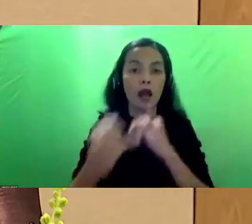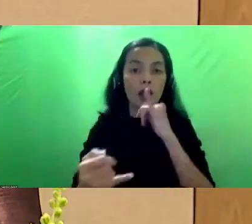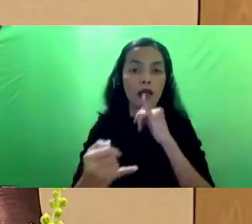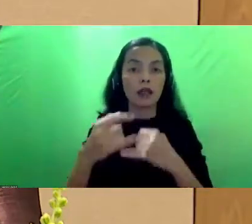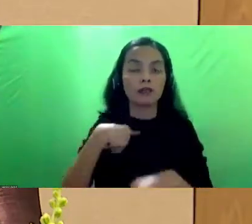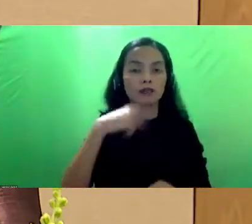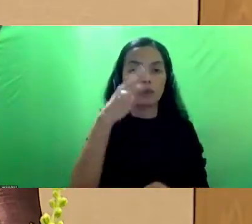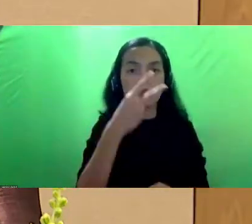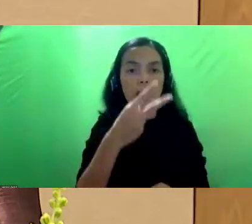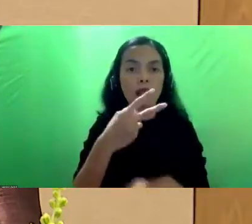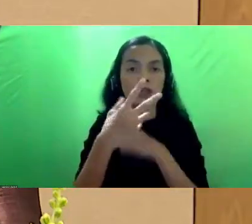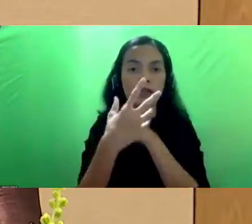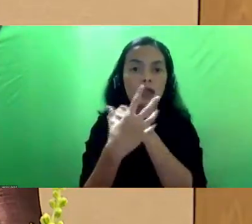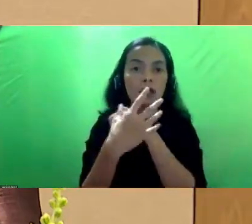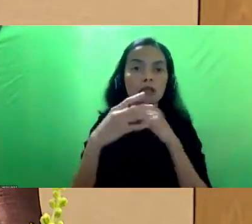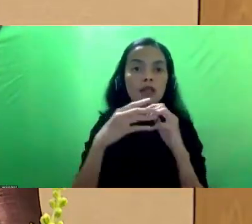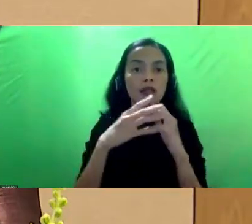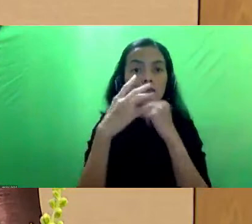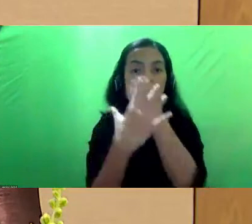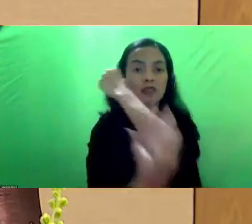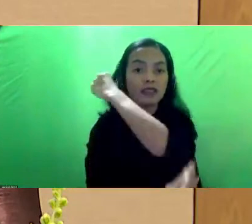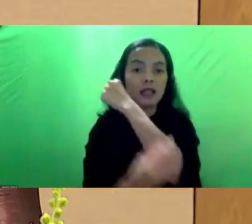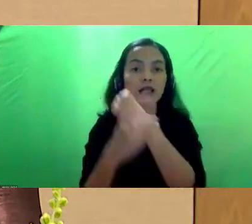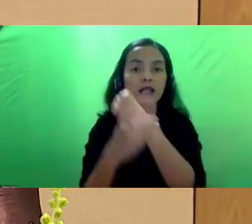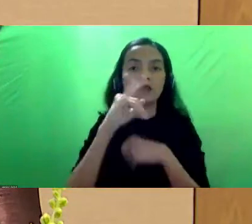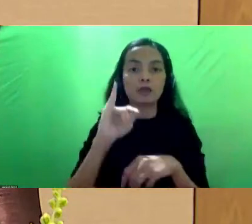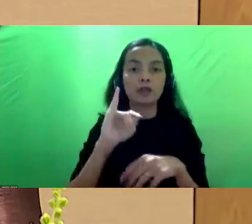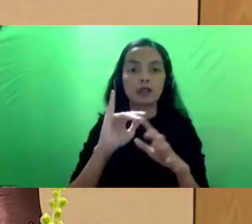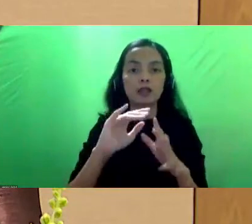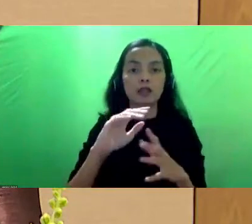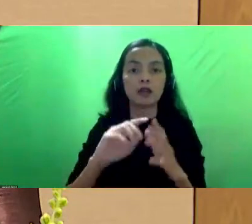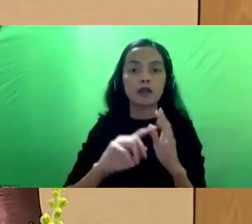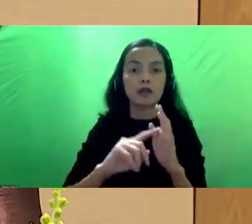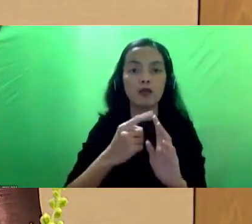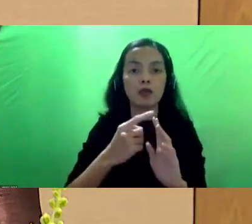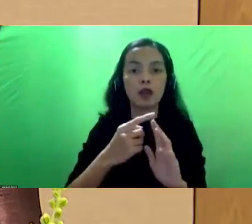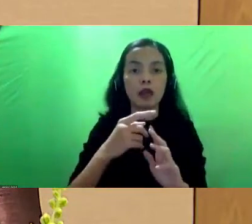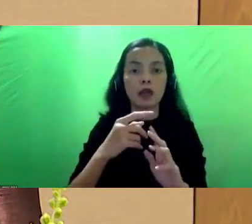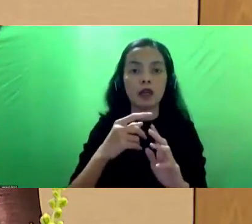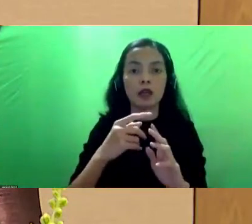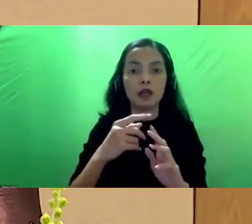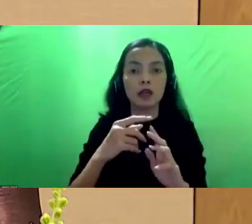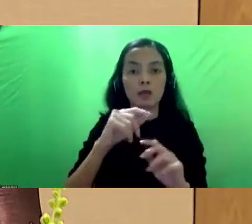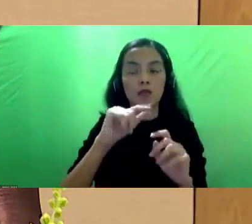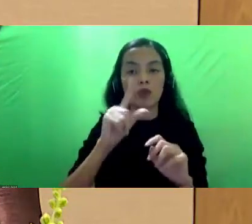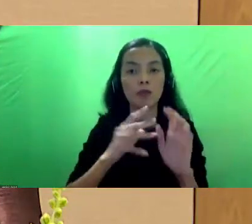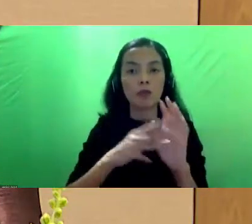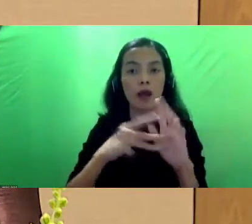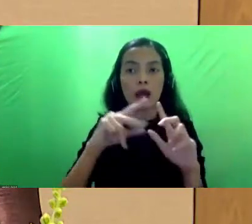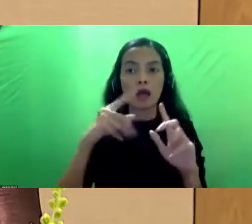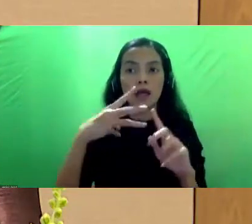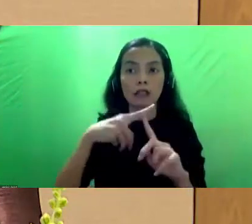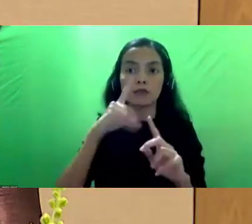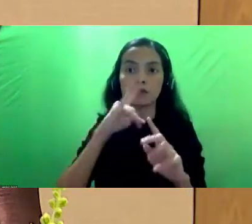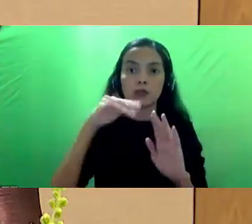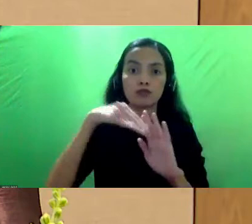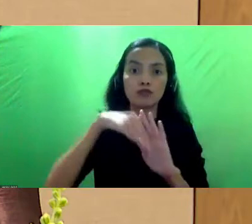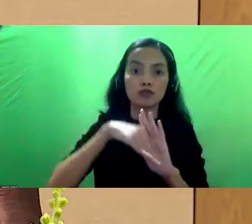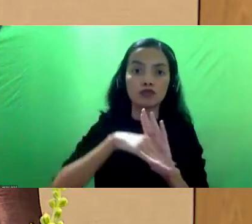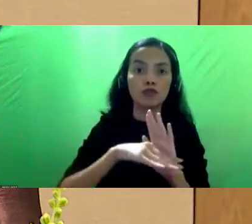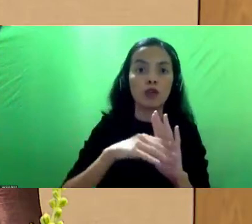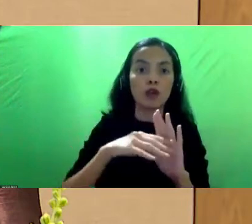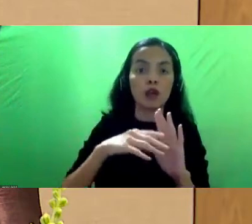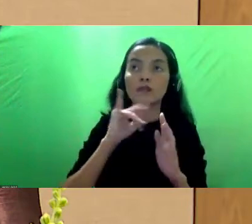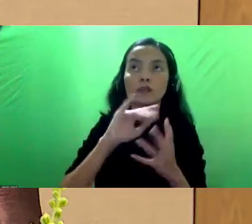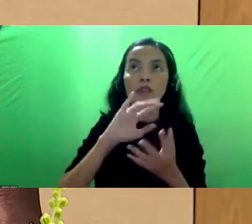rate increased even since March 2020. So and then continue to increase in